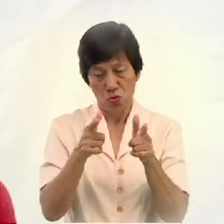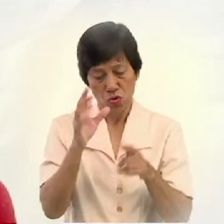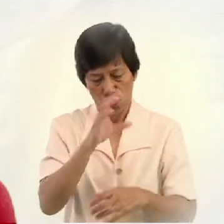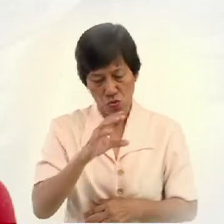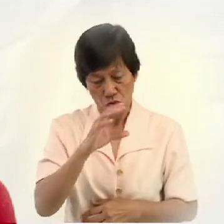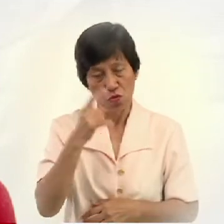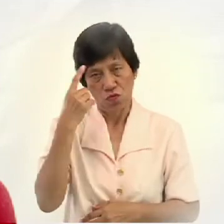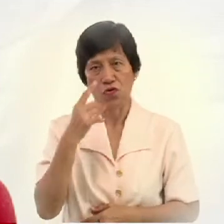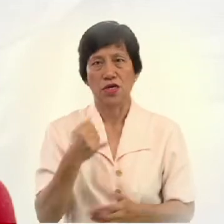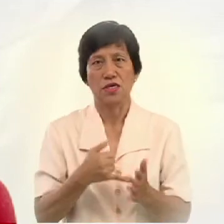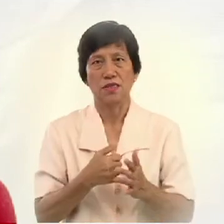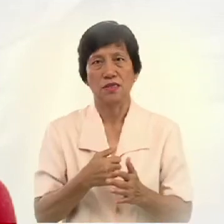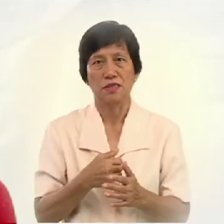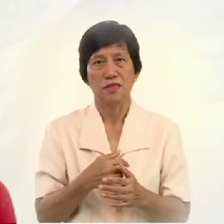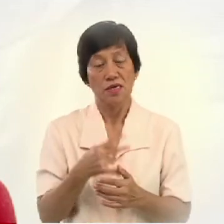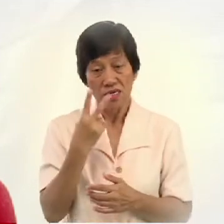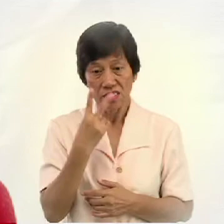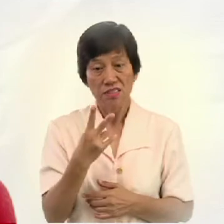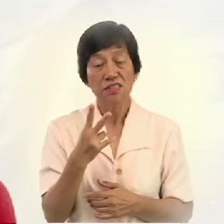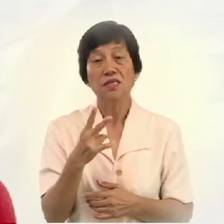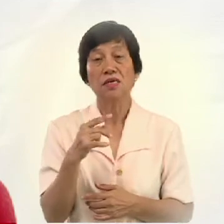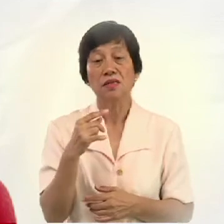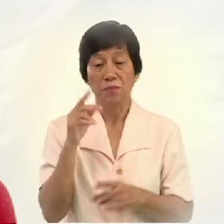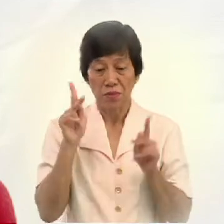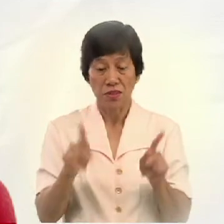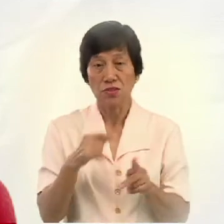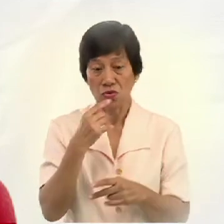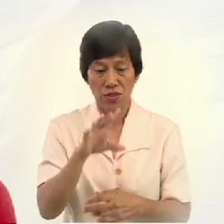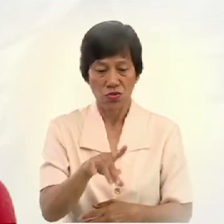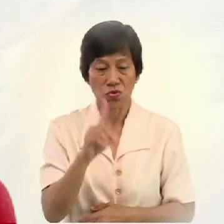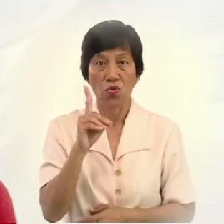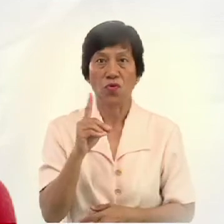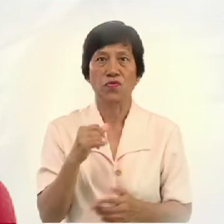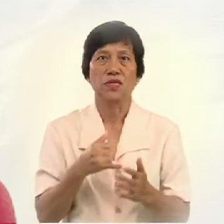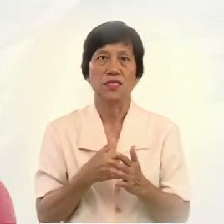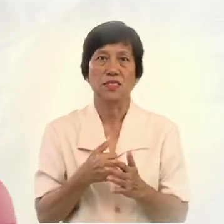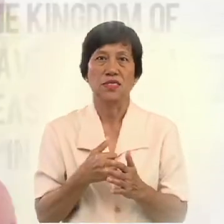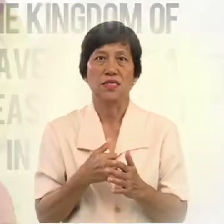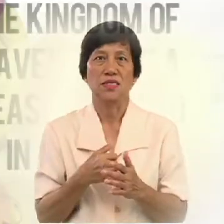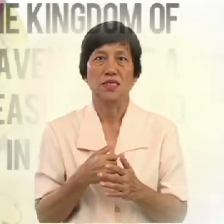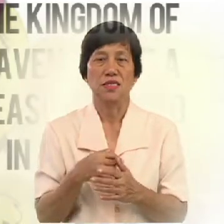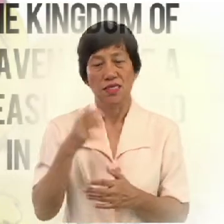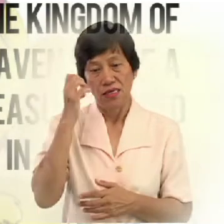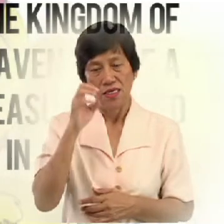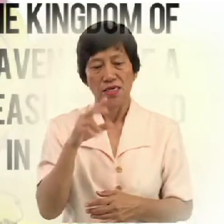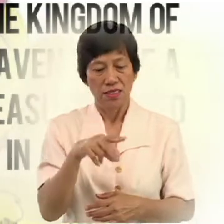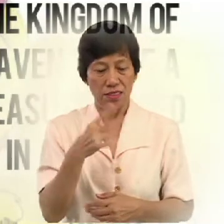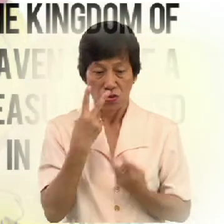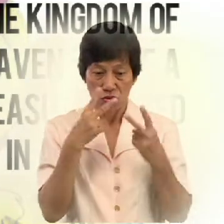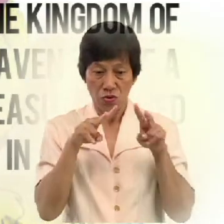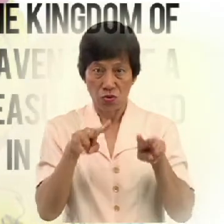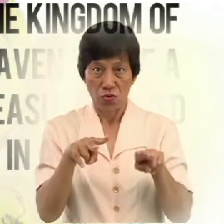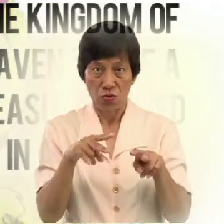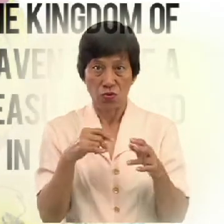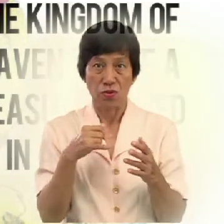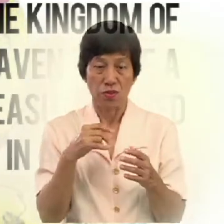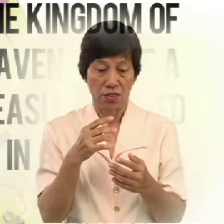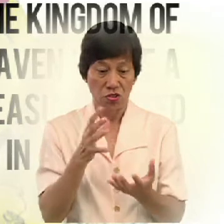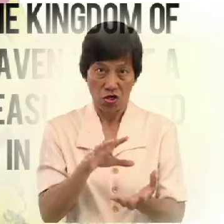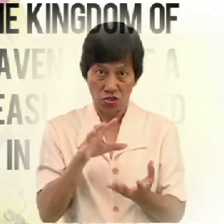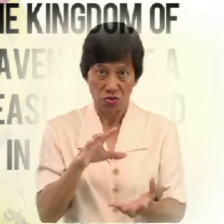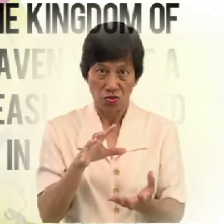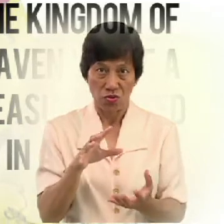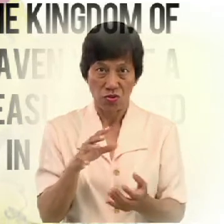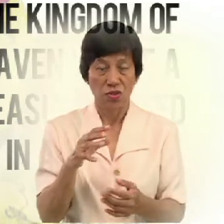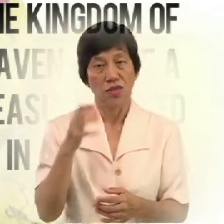it. Now, look at what the person who discovered it do. He saw it, the